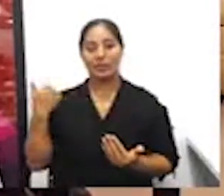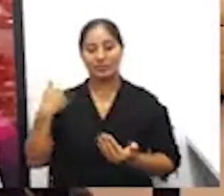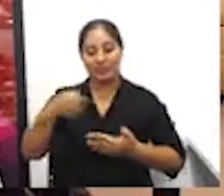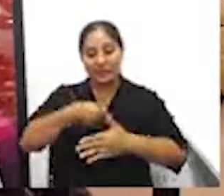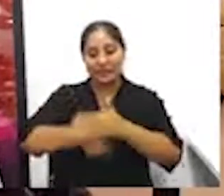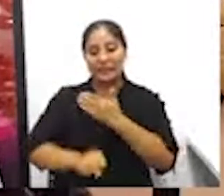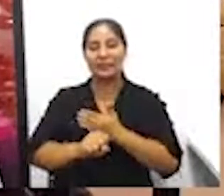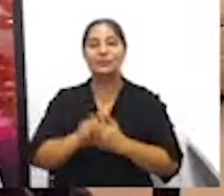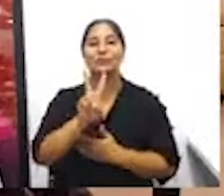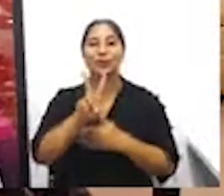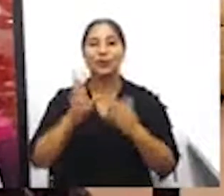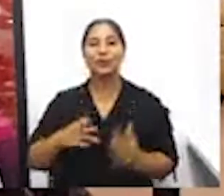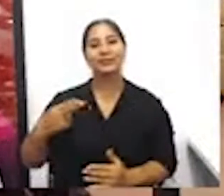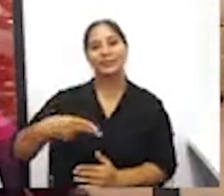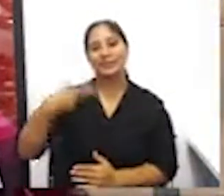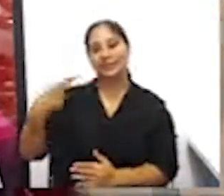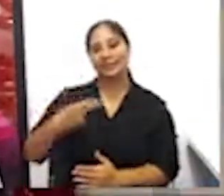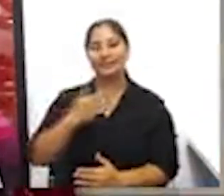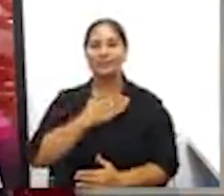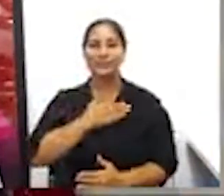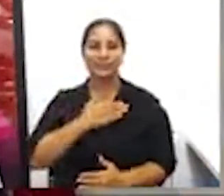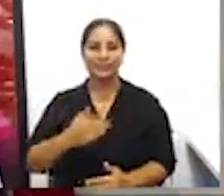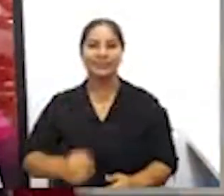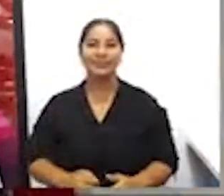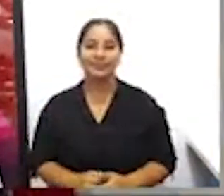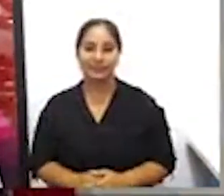because she sees the world differently.